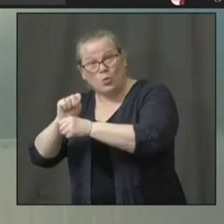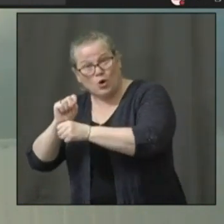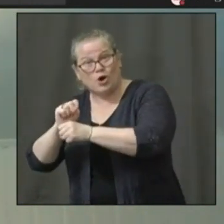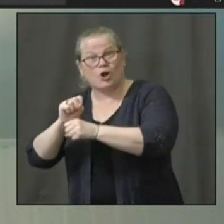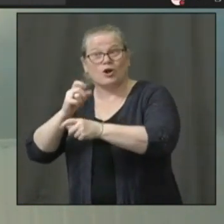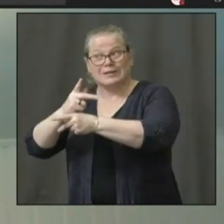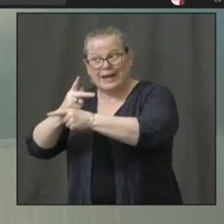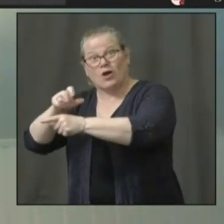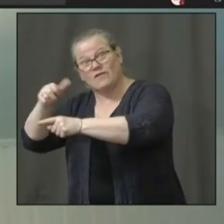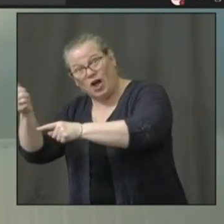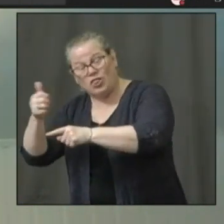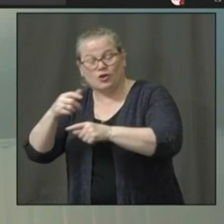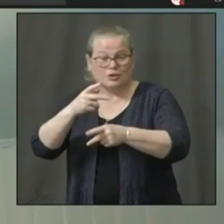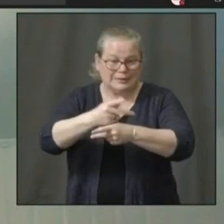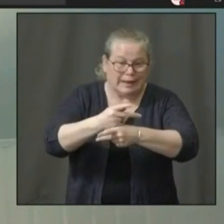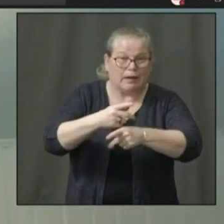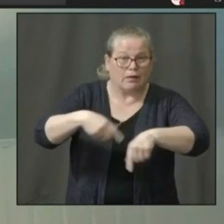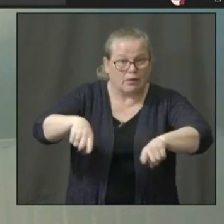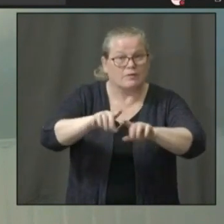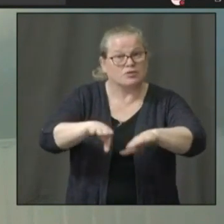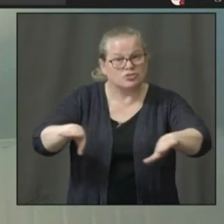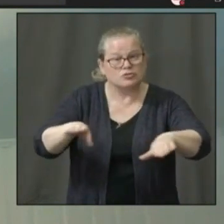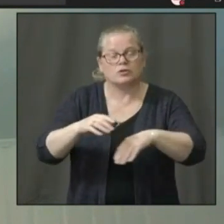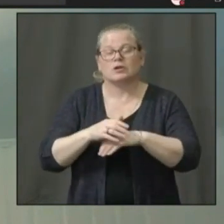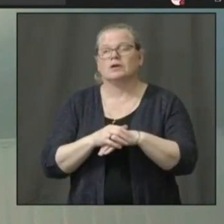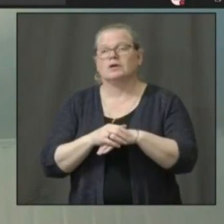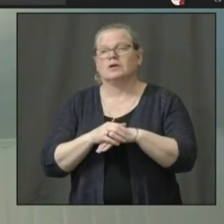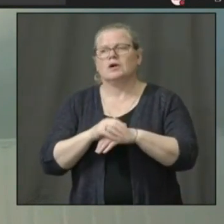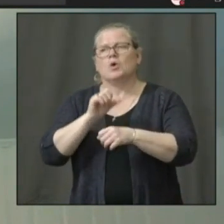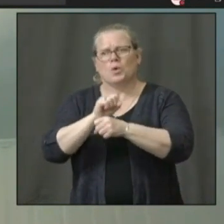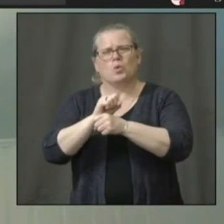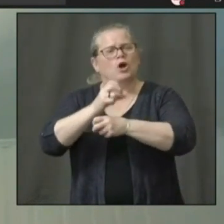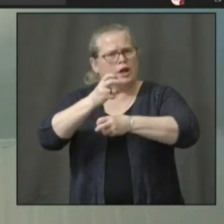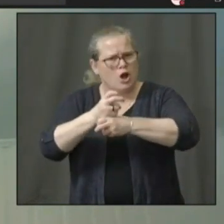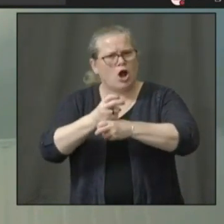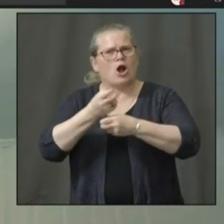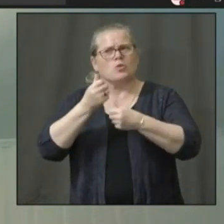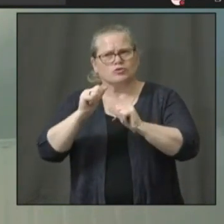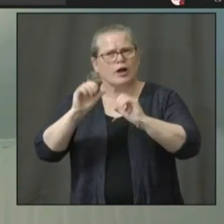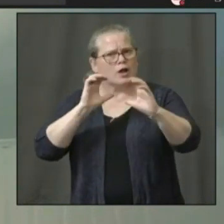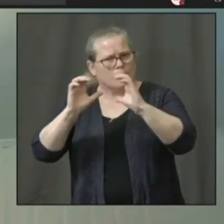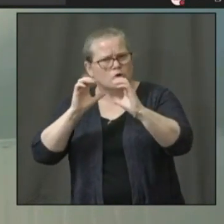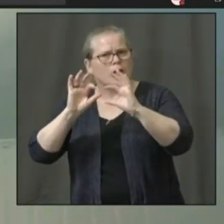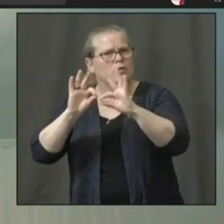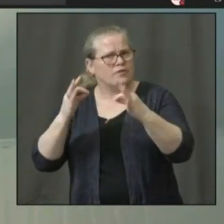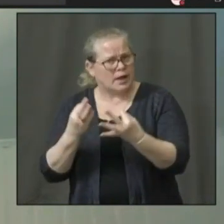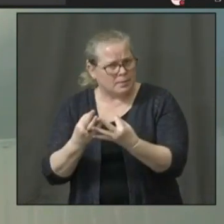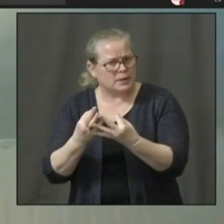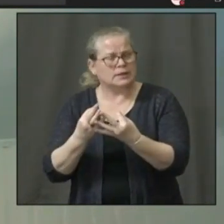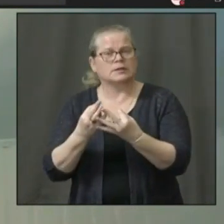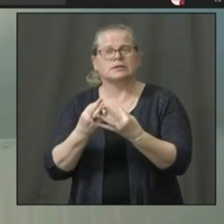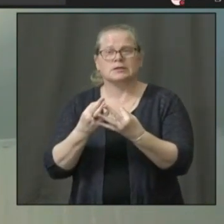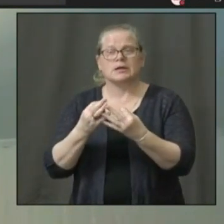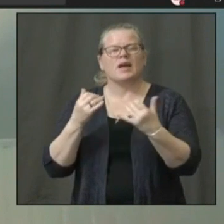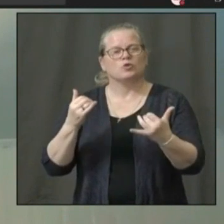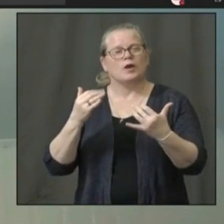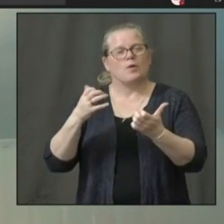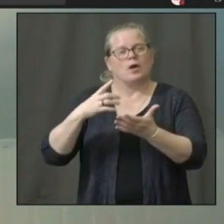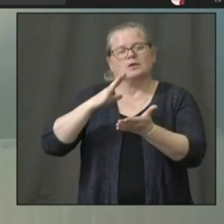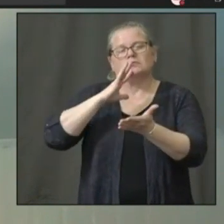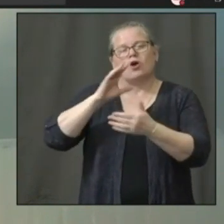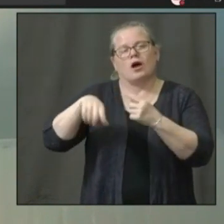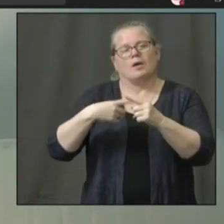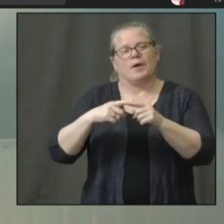service. We've been working hard at OEC to communicate with families, and I want to focus my comments today on